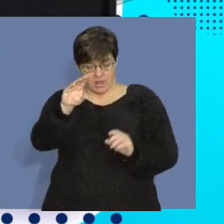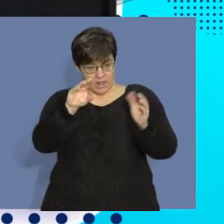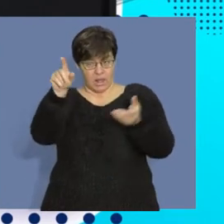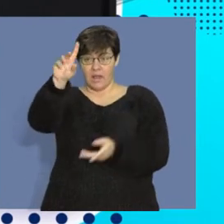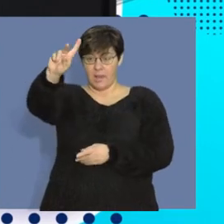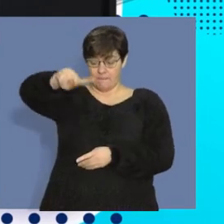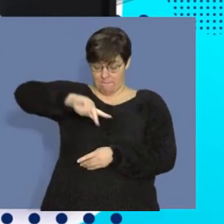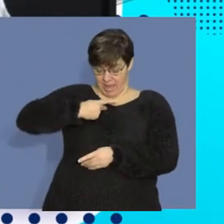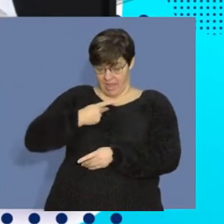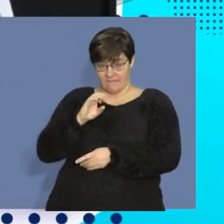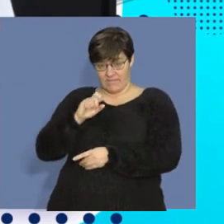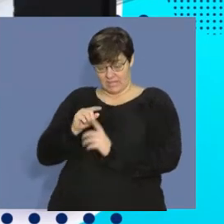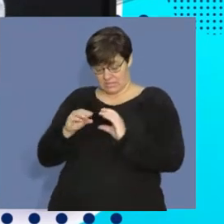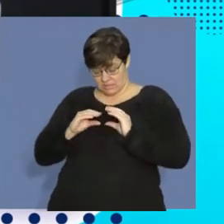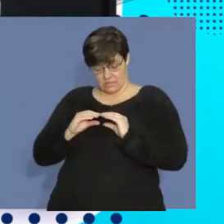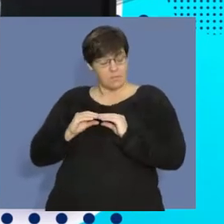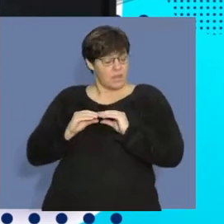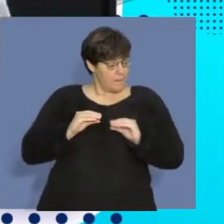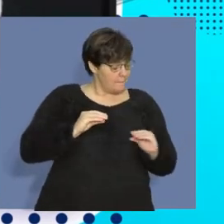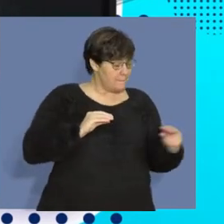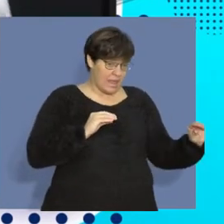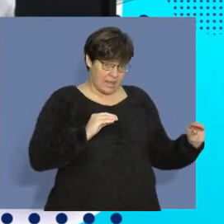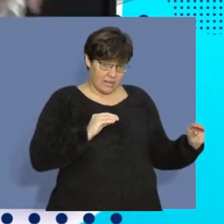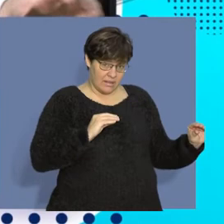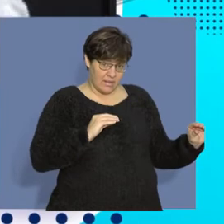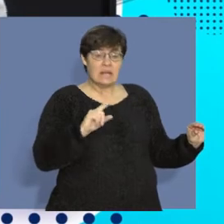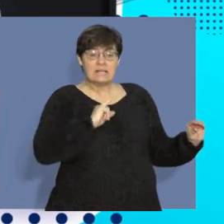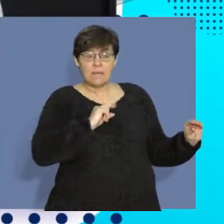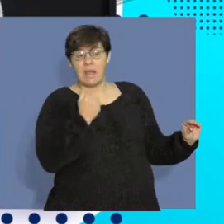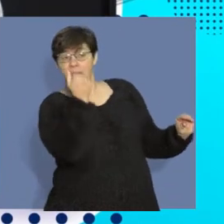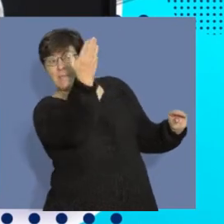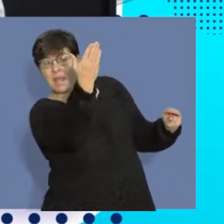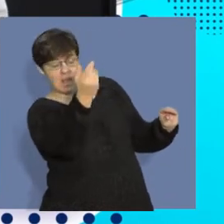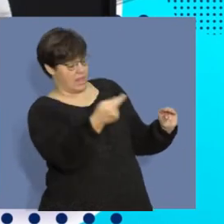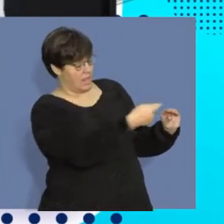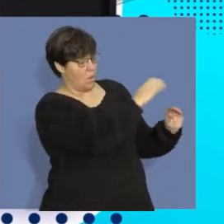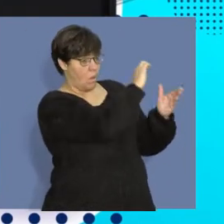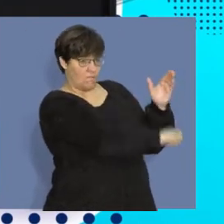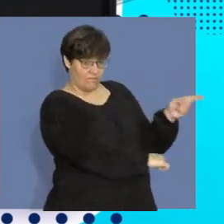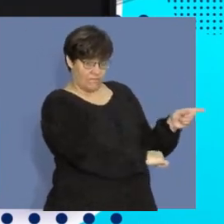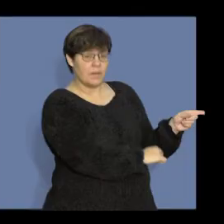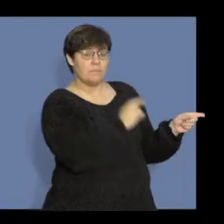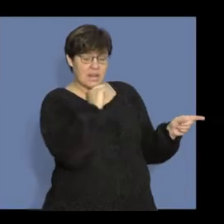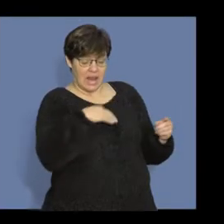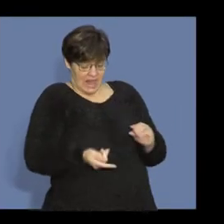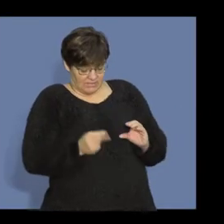you've collected after you've claimed your input are being paid over to SARS.